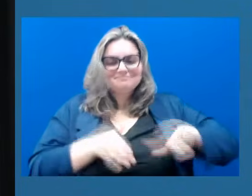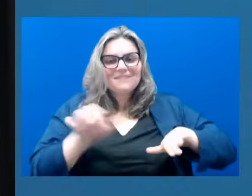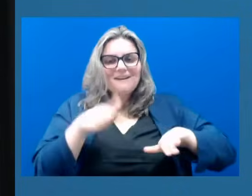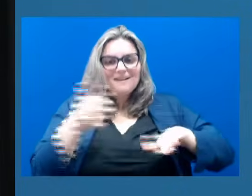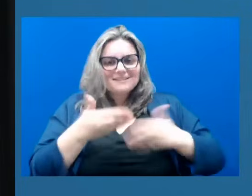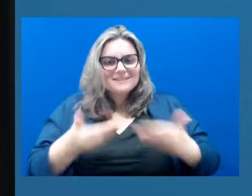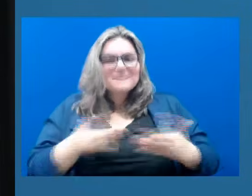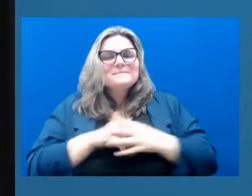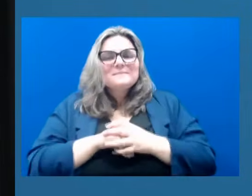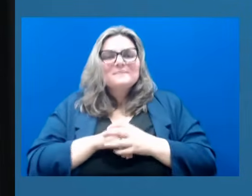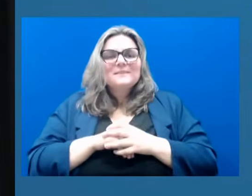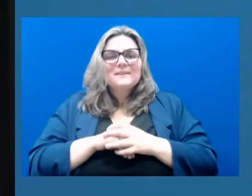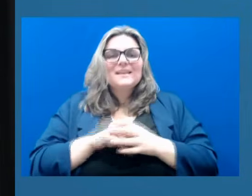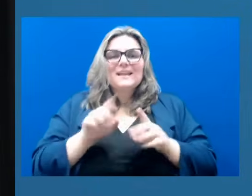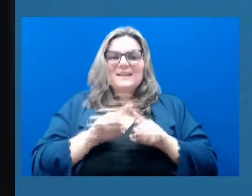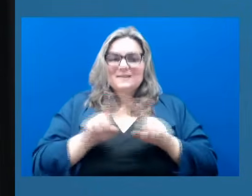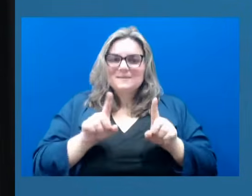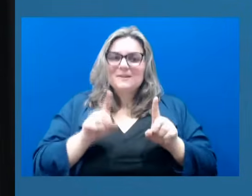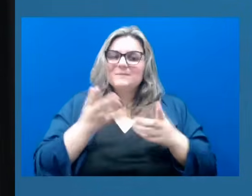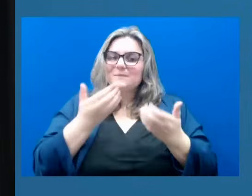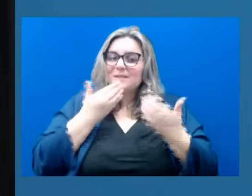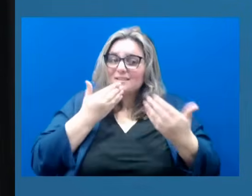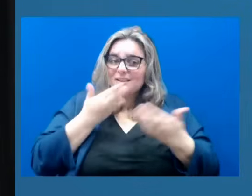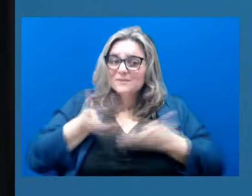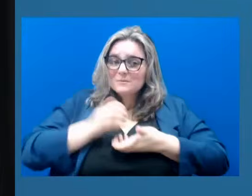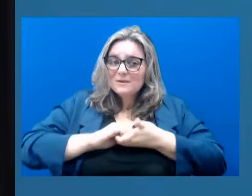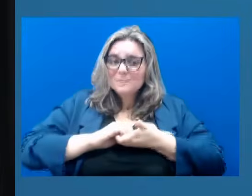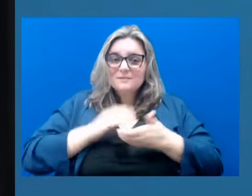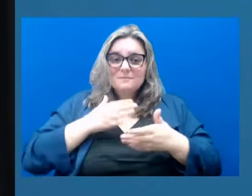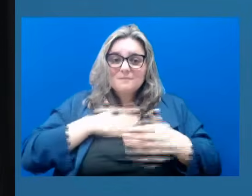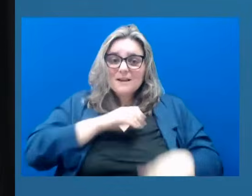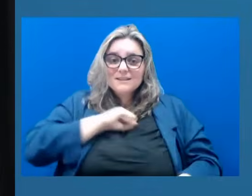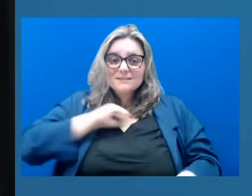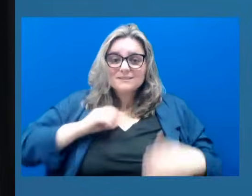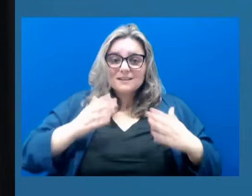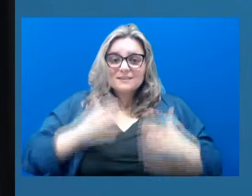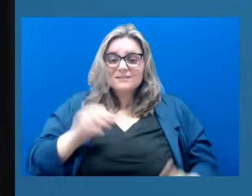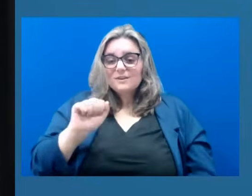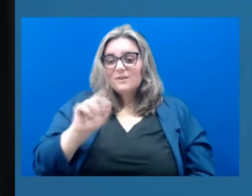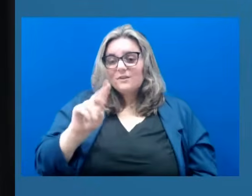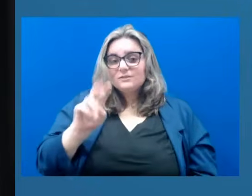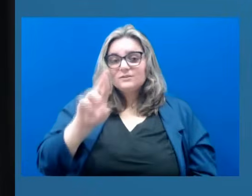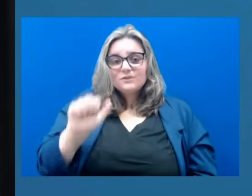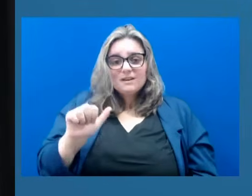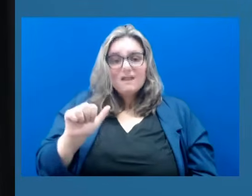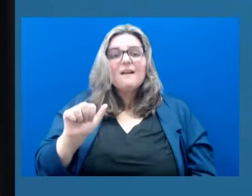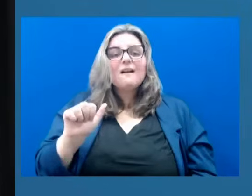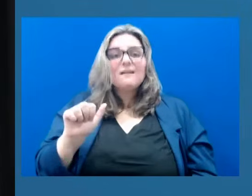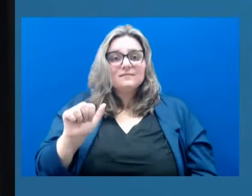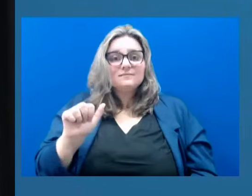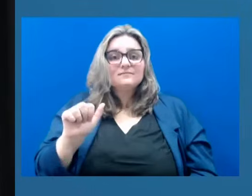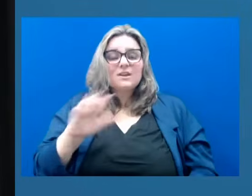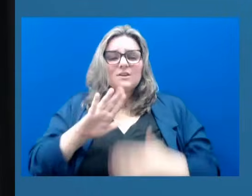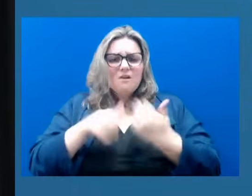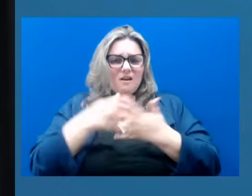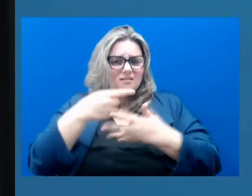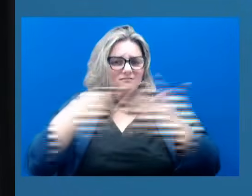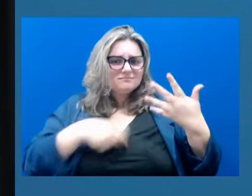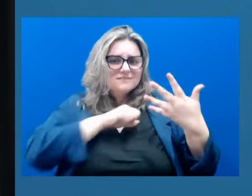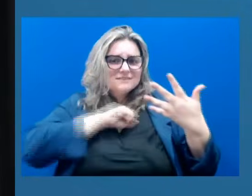partners, first, my senator, the leader of the New York State Senate, Andre Stewart Cousins, and all of our senators that are here with